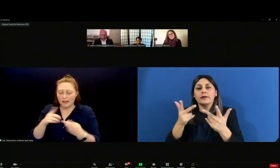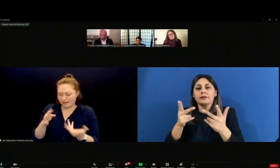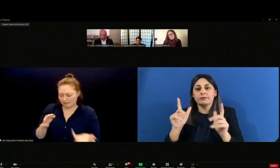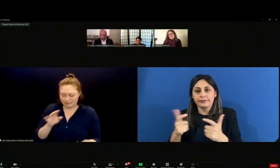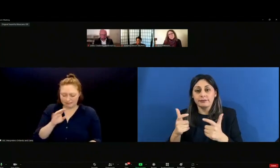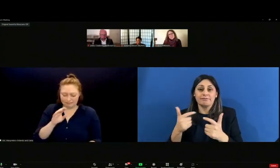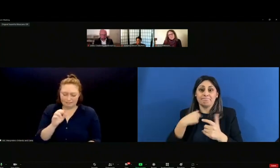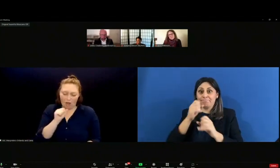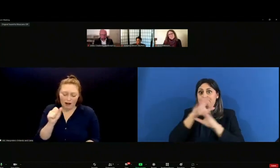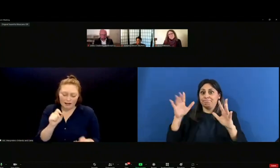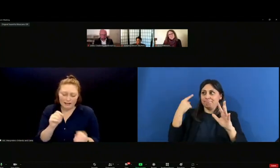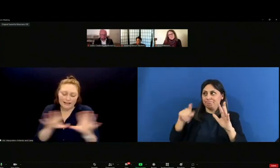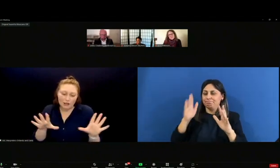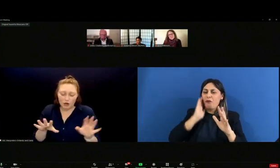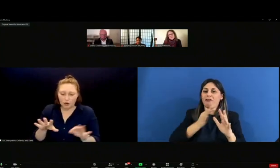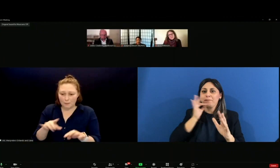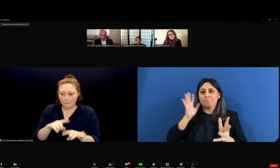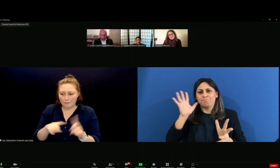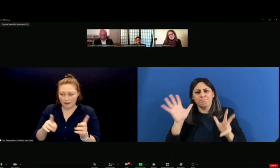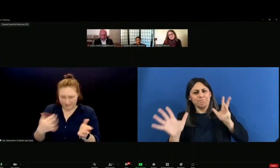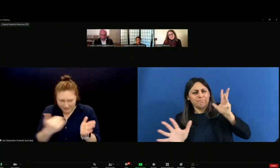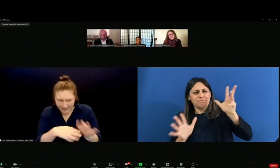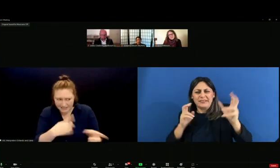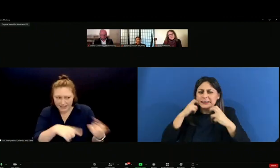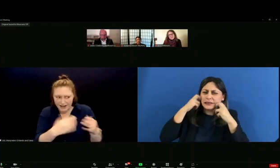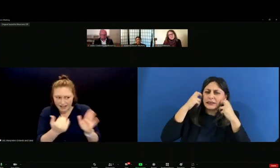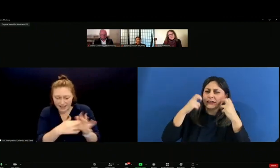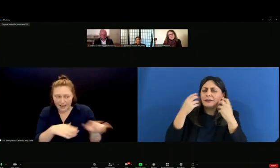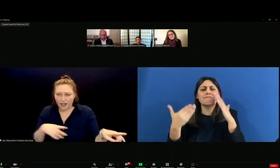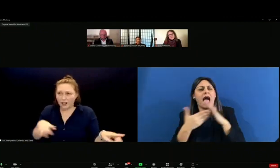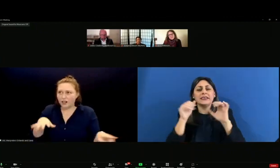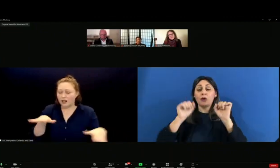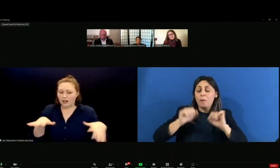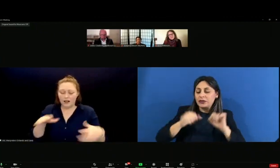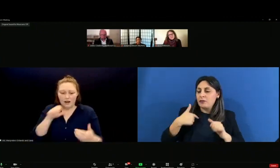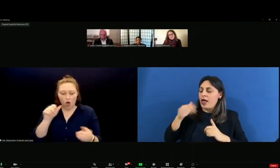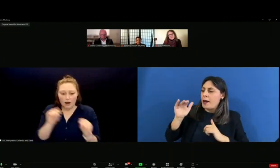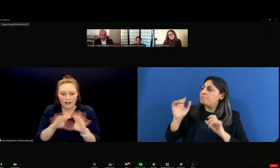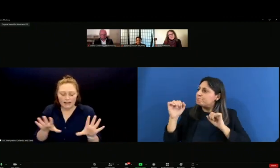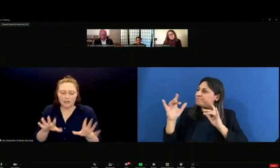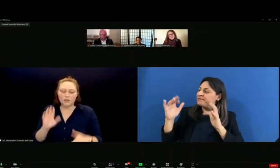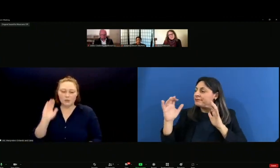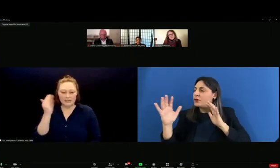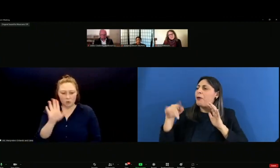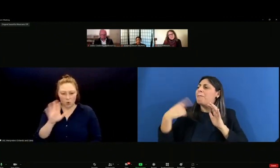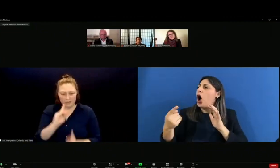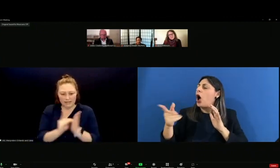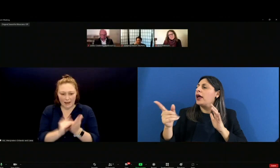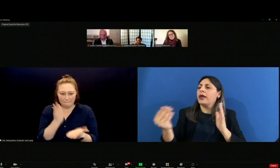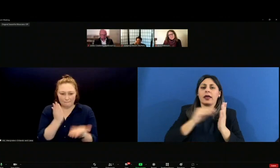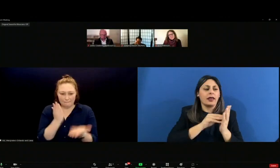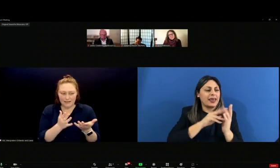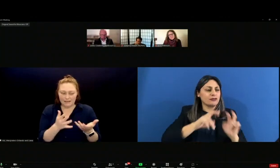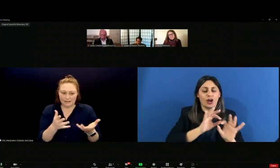design at all. So it looks like your design really pushed these gesturers to their limit, and without the